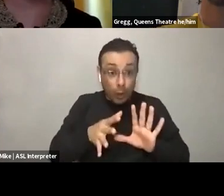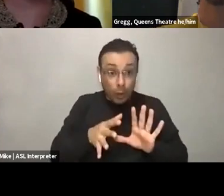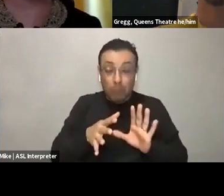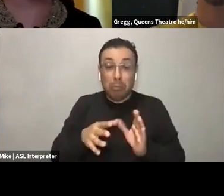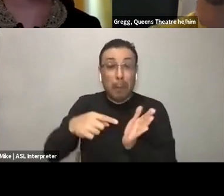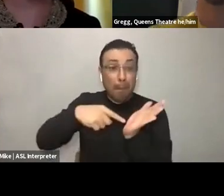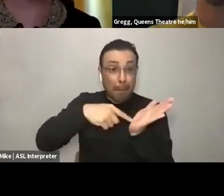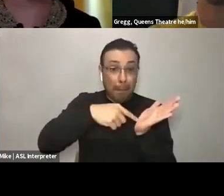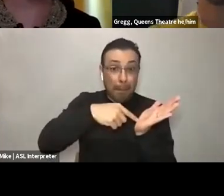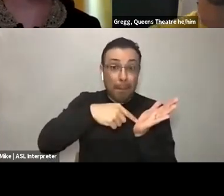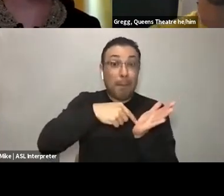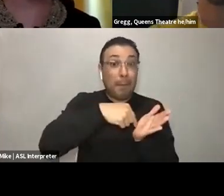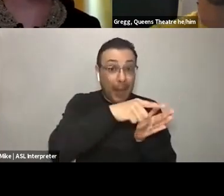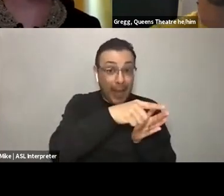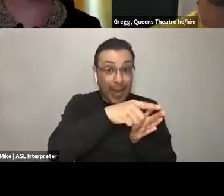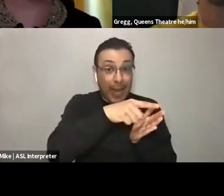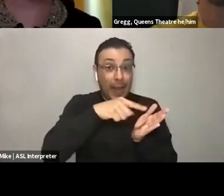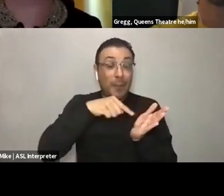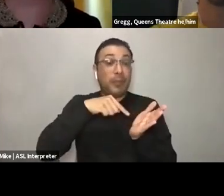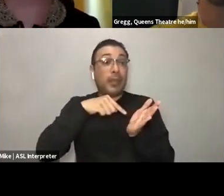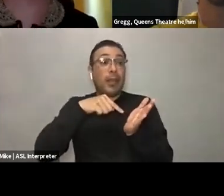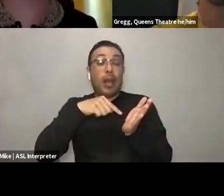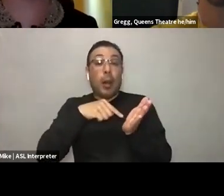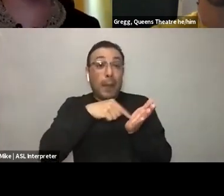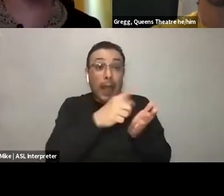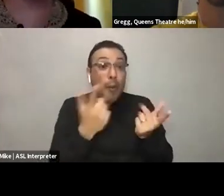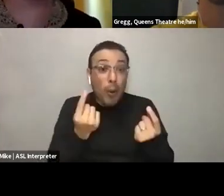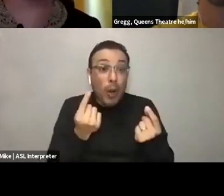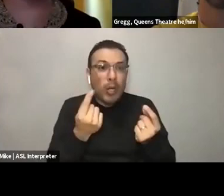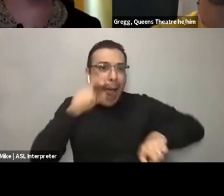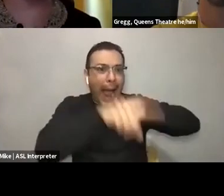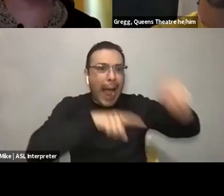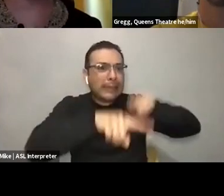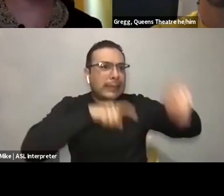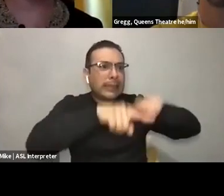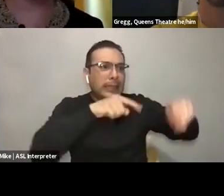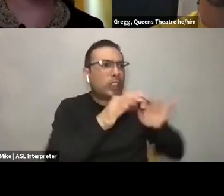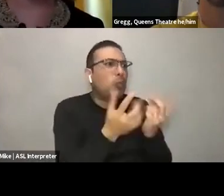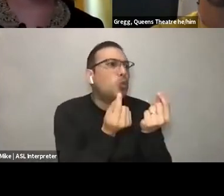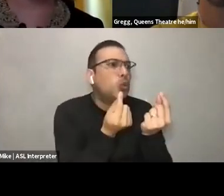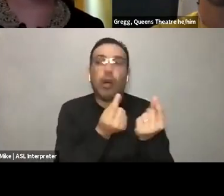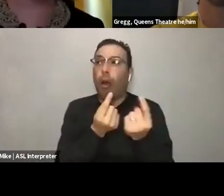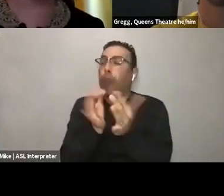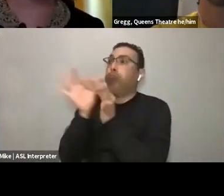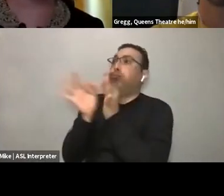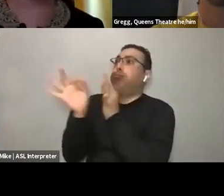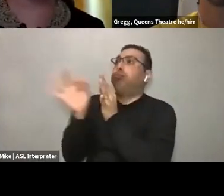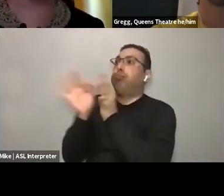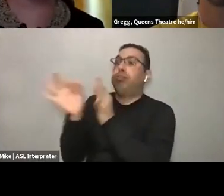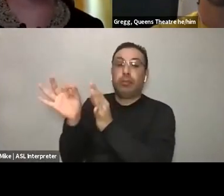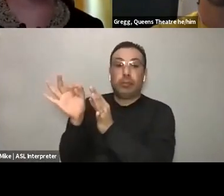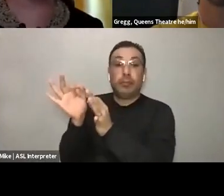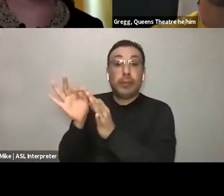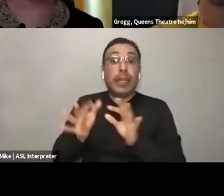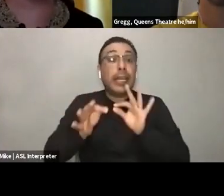to basically sit and let us ask them questions and run through things ahead of time. And, um, these are folks that have a lot of